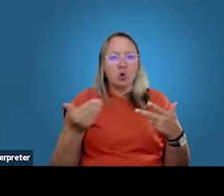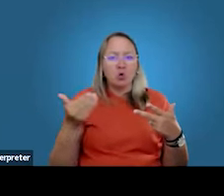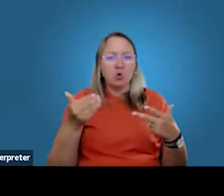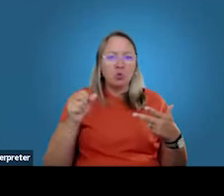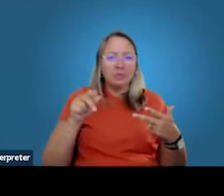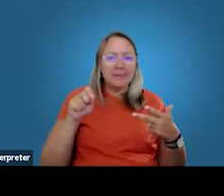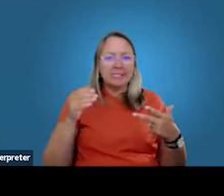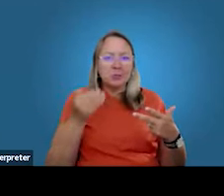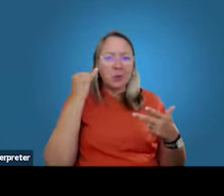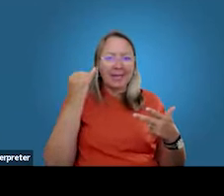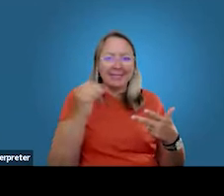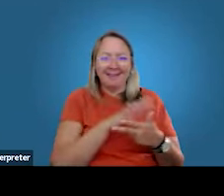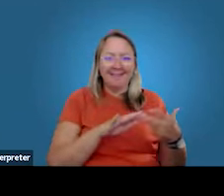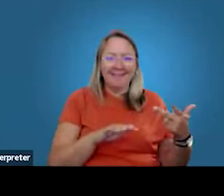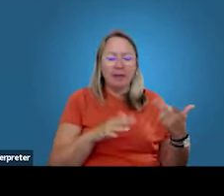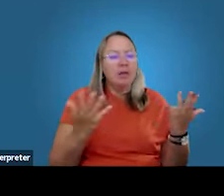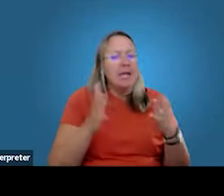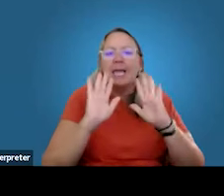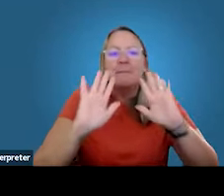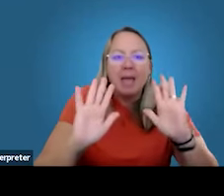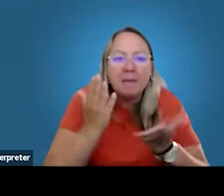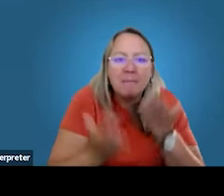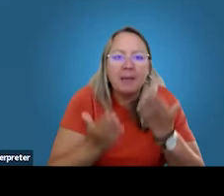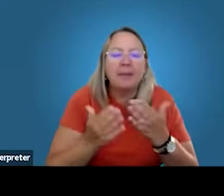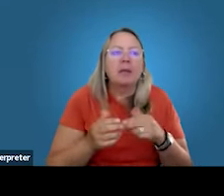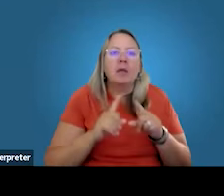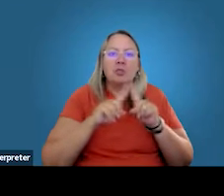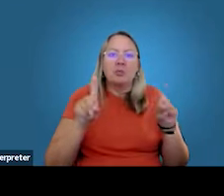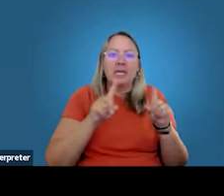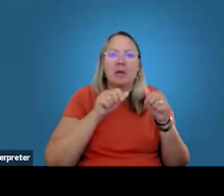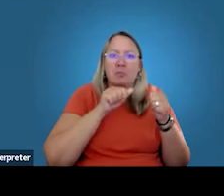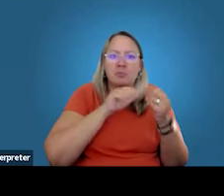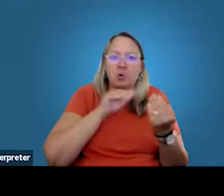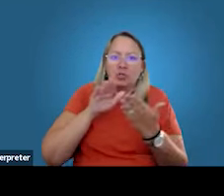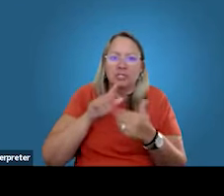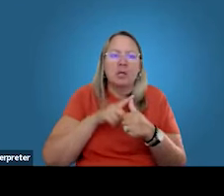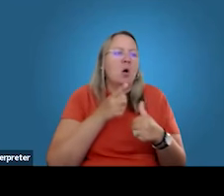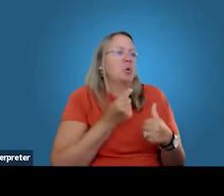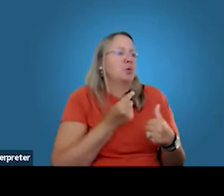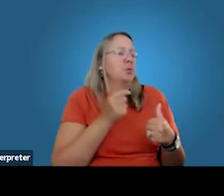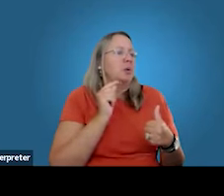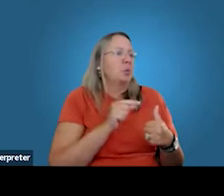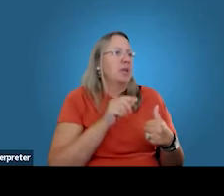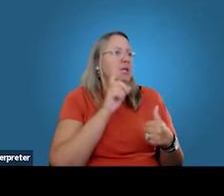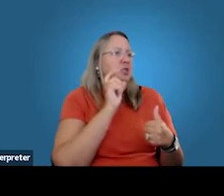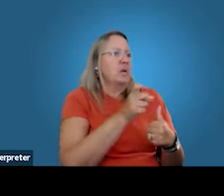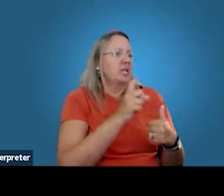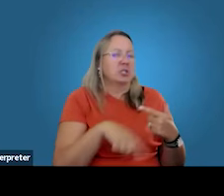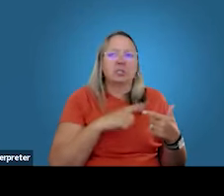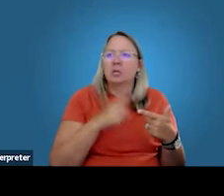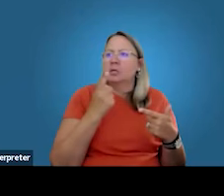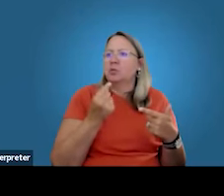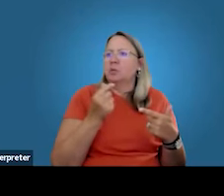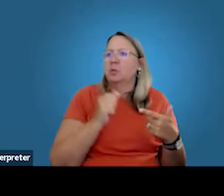spaces. It might be that we're splitting things in 3 tactics of how we're doing things. This is what we're doing with donations. This is what we're doing